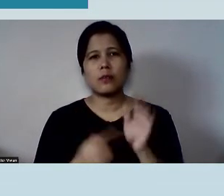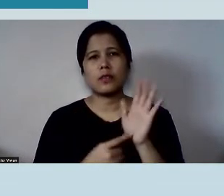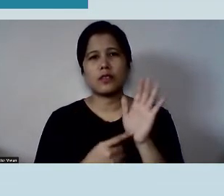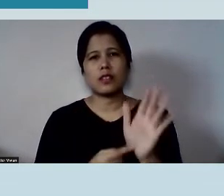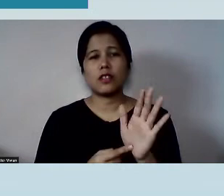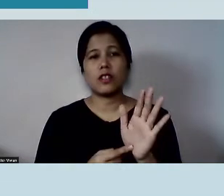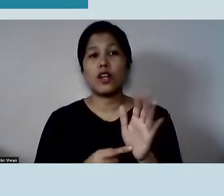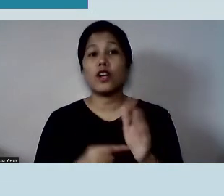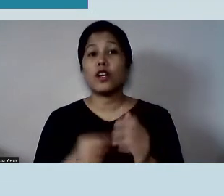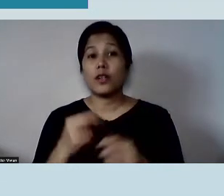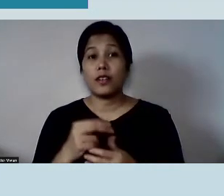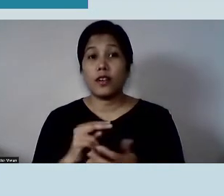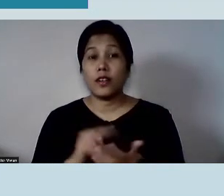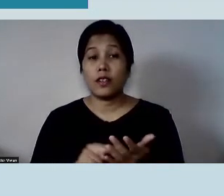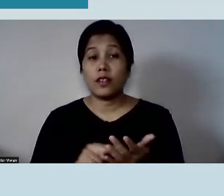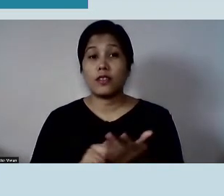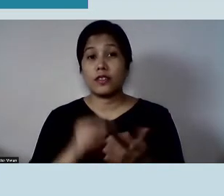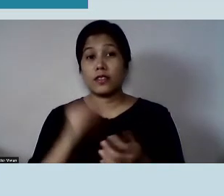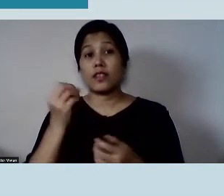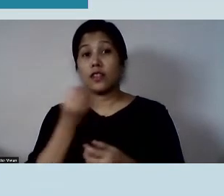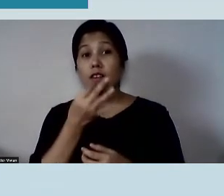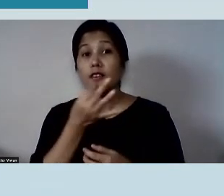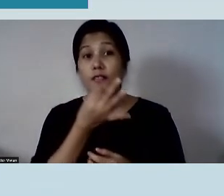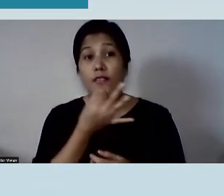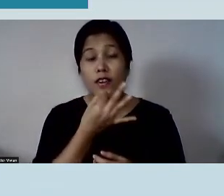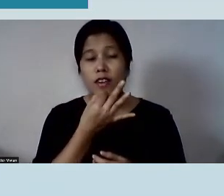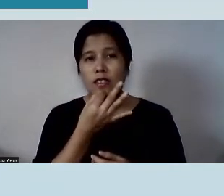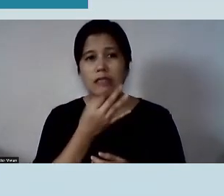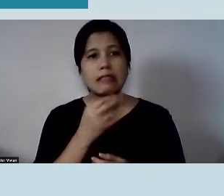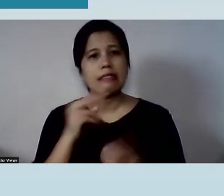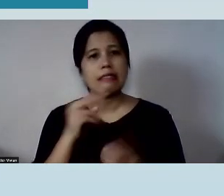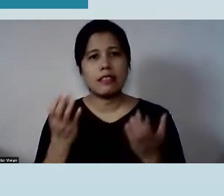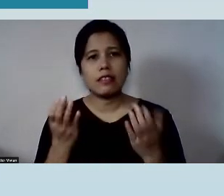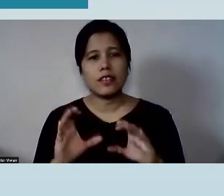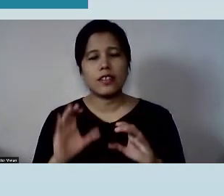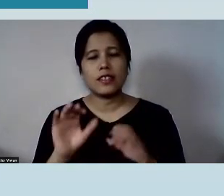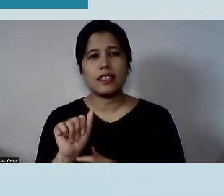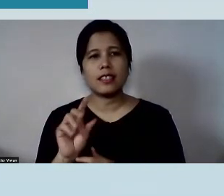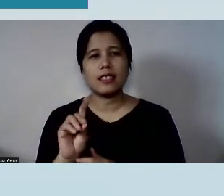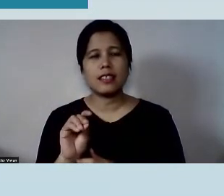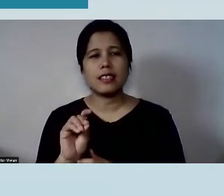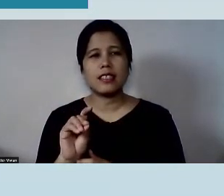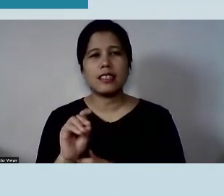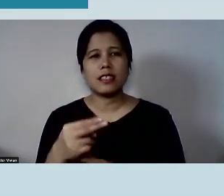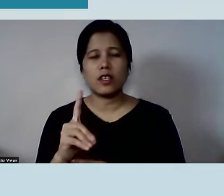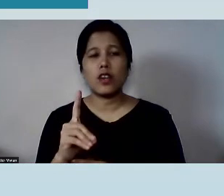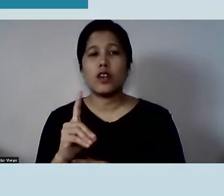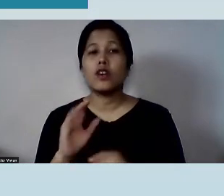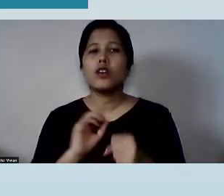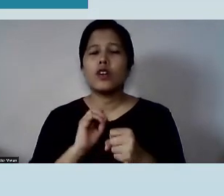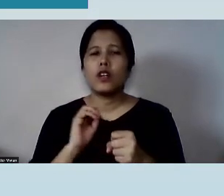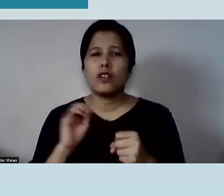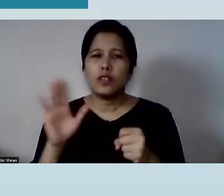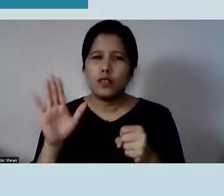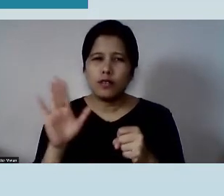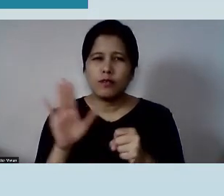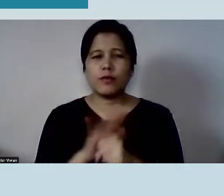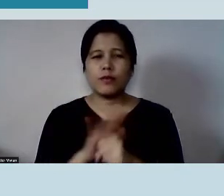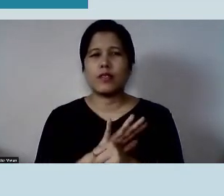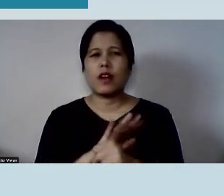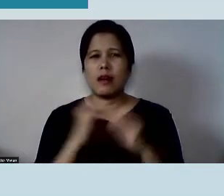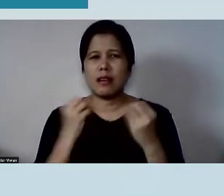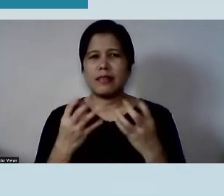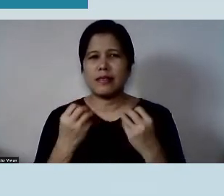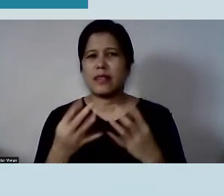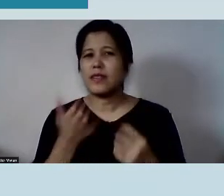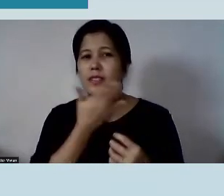and eating habits do not cause ADHD. However, too much sugar, too much refined foods, too many artificial food